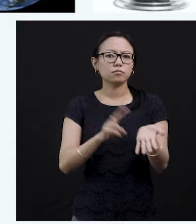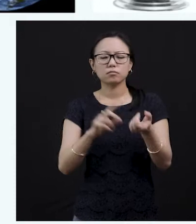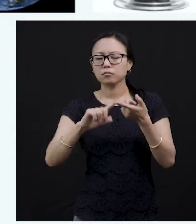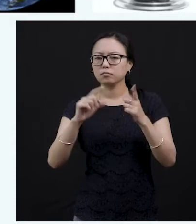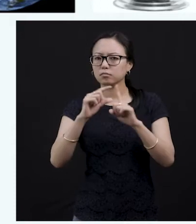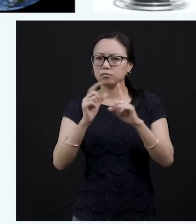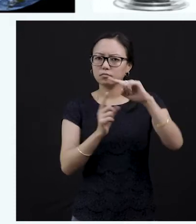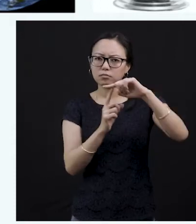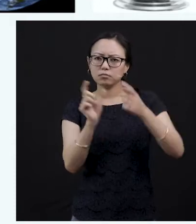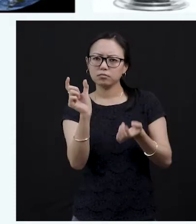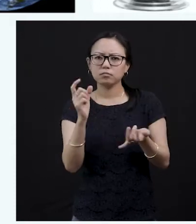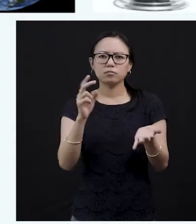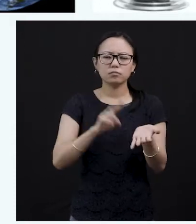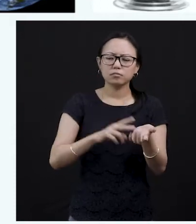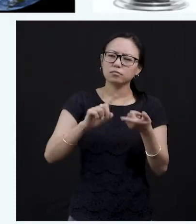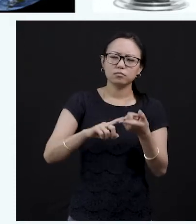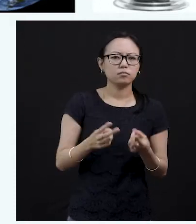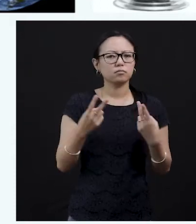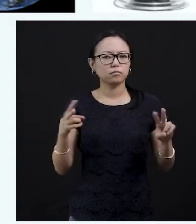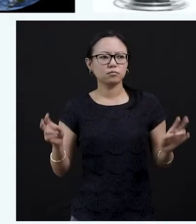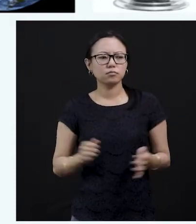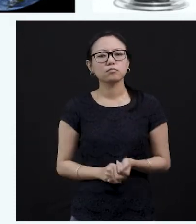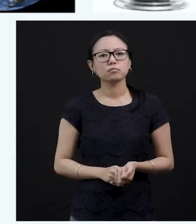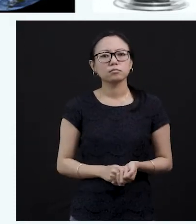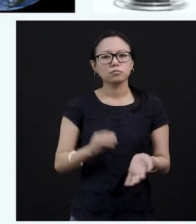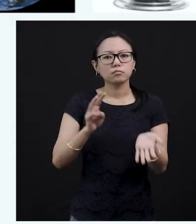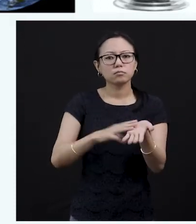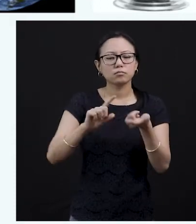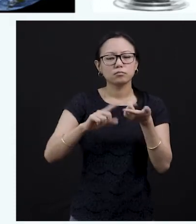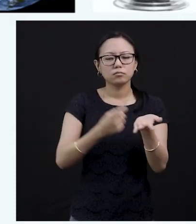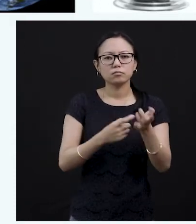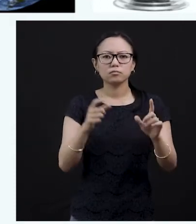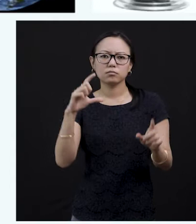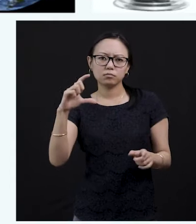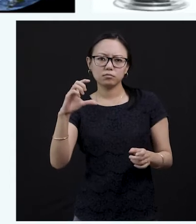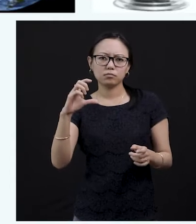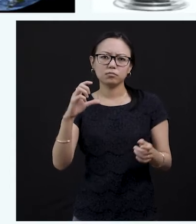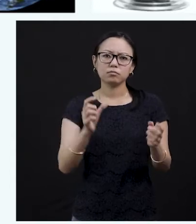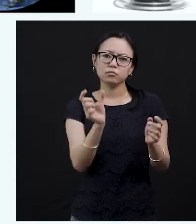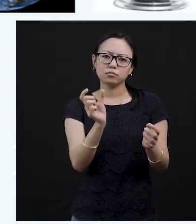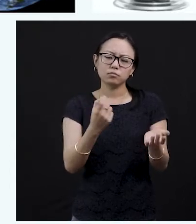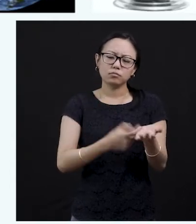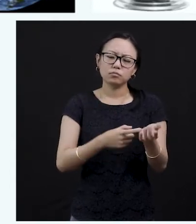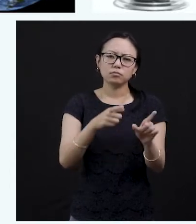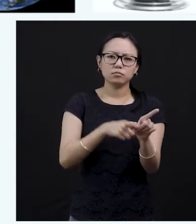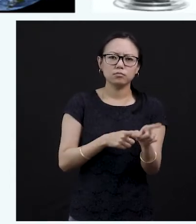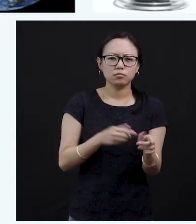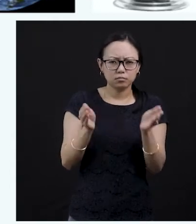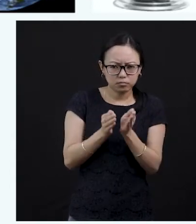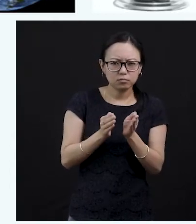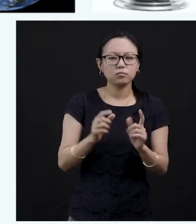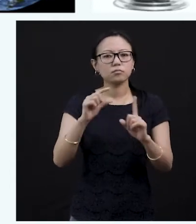Neptune. So from there, Mercury is the smallest planet and Jupiter is the